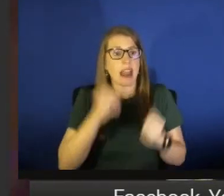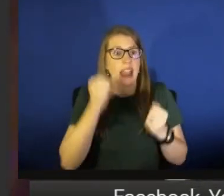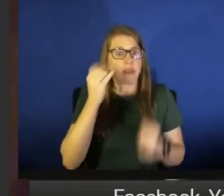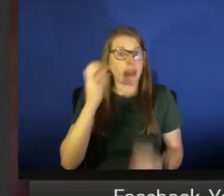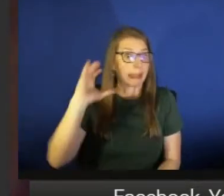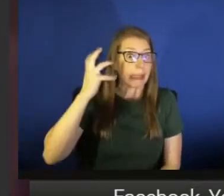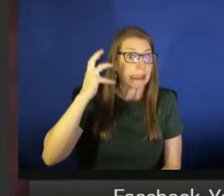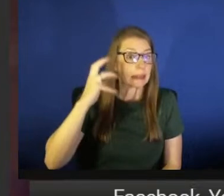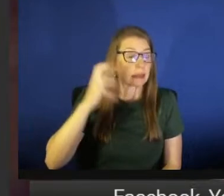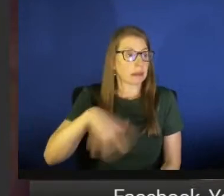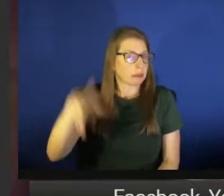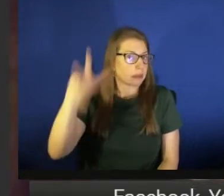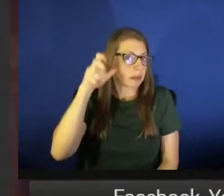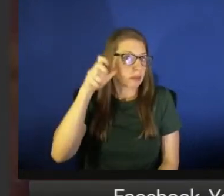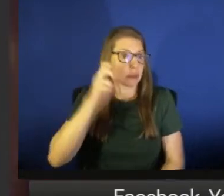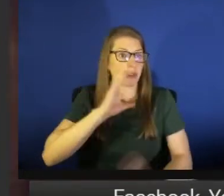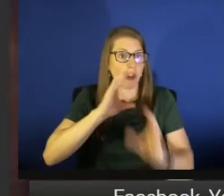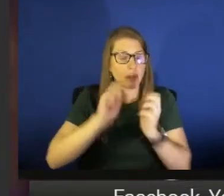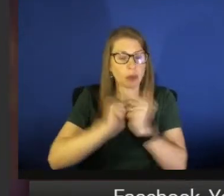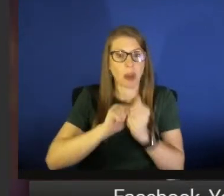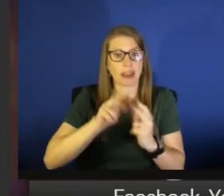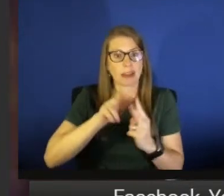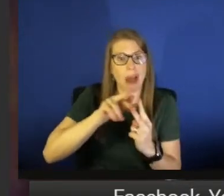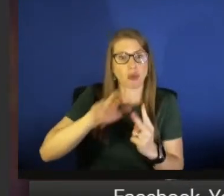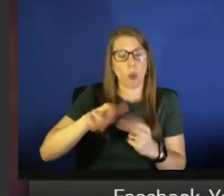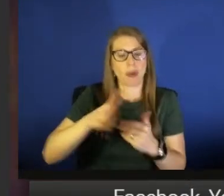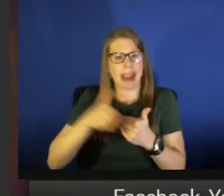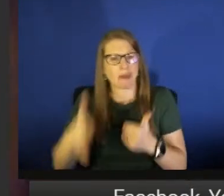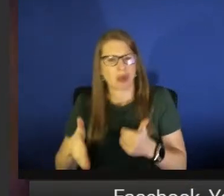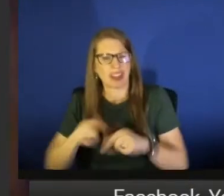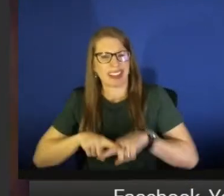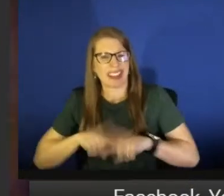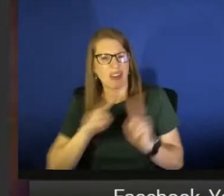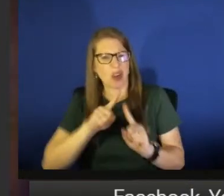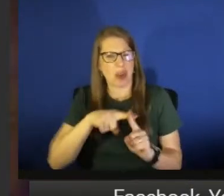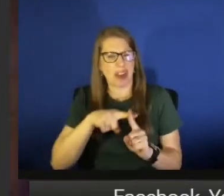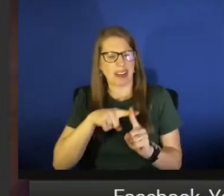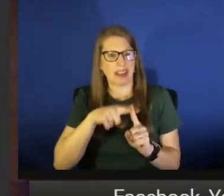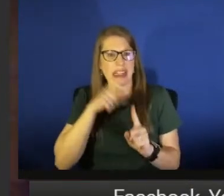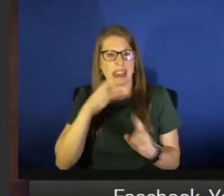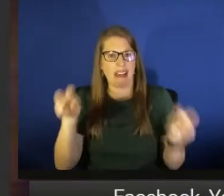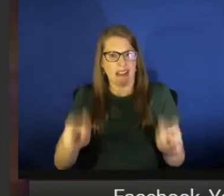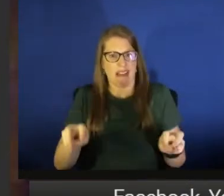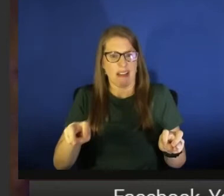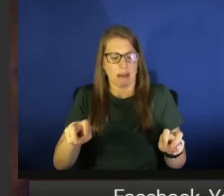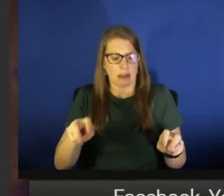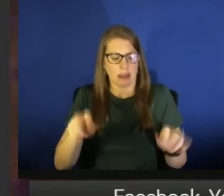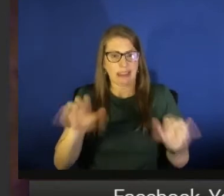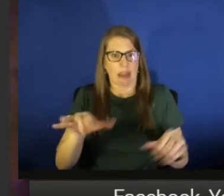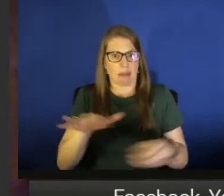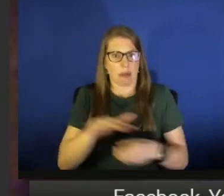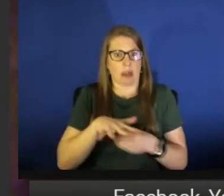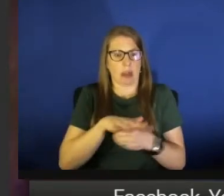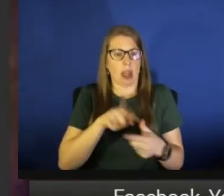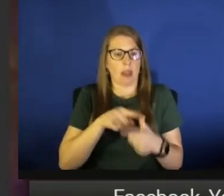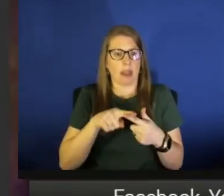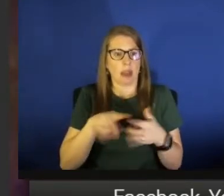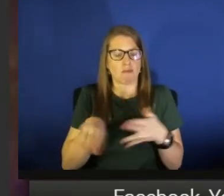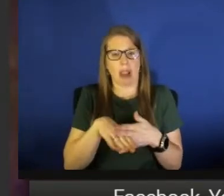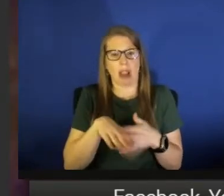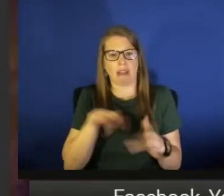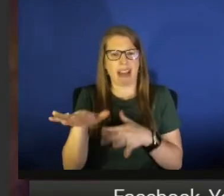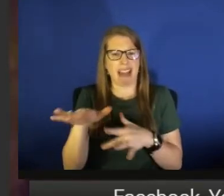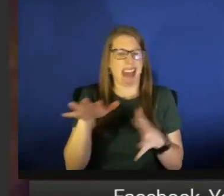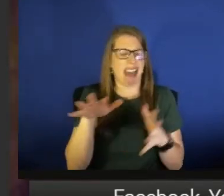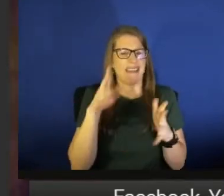conversation with your spouse or with a neighbor. It's different when you are not in the same location, and then going to breaks, and there was an echo.